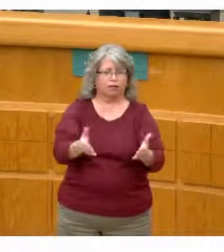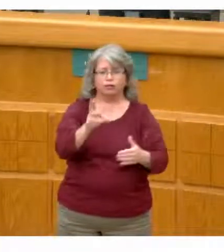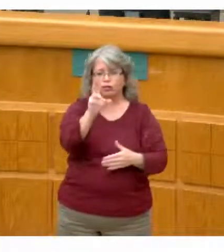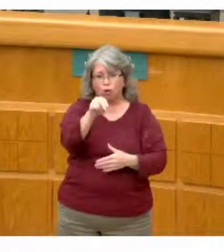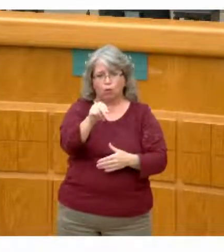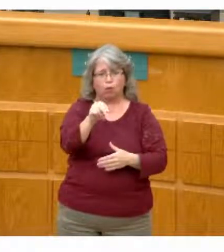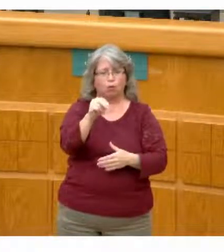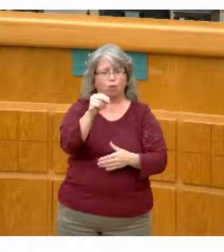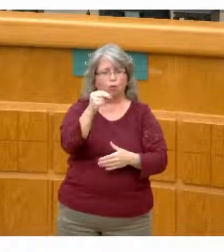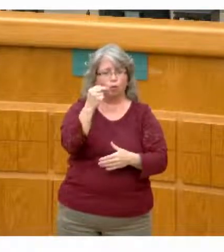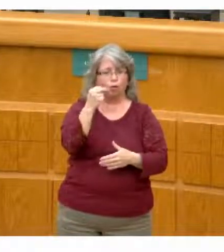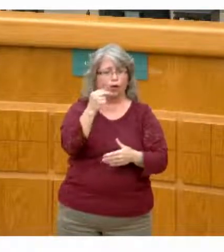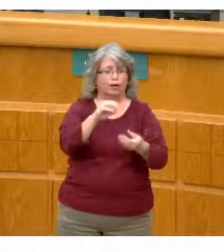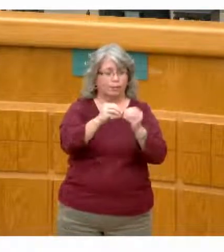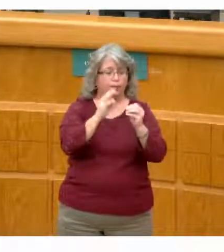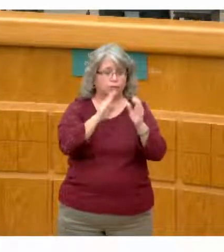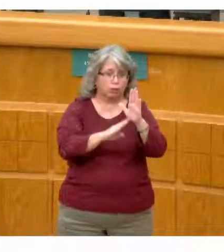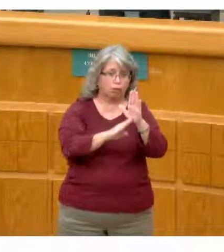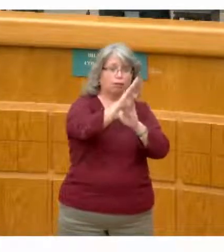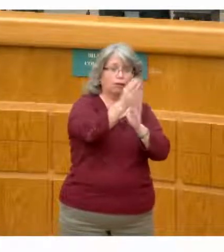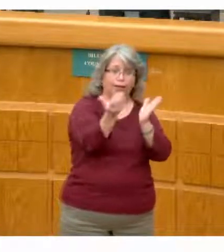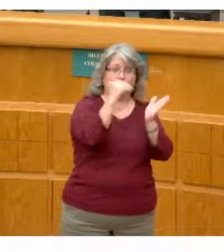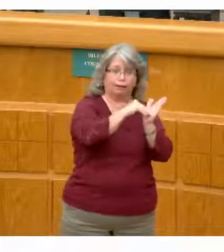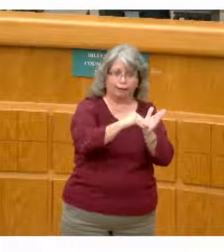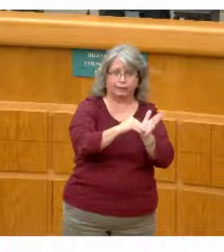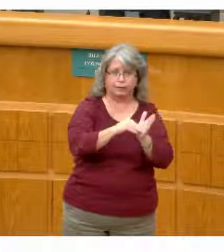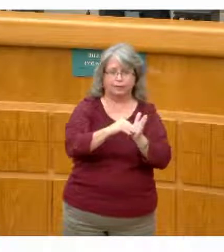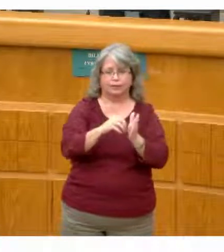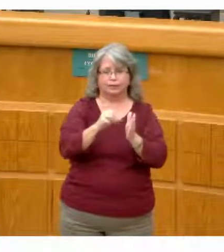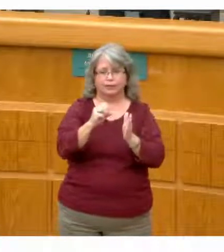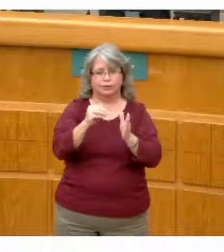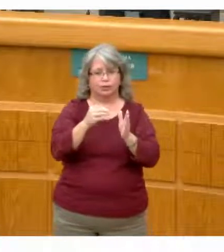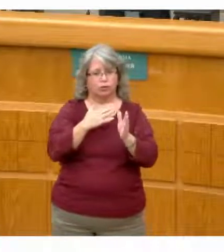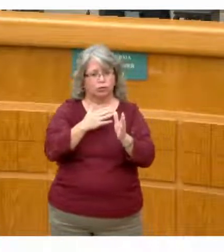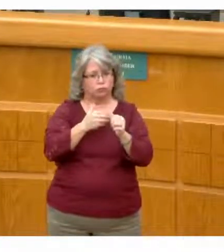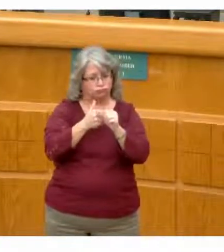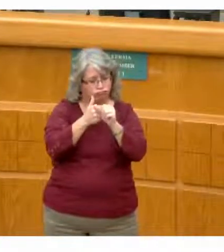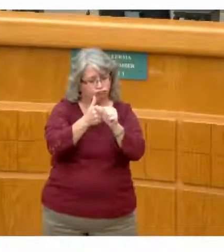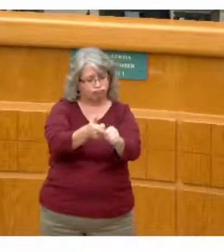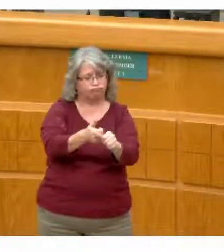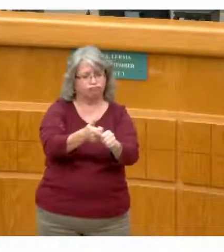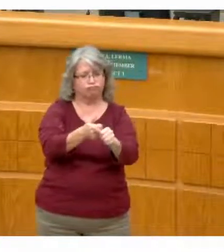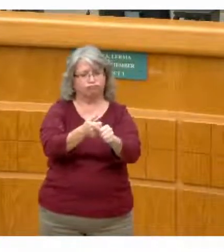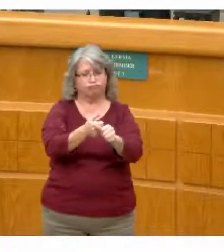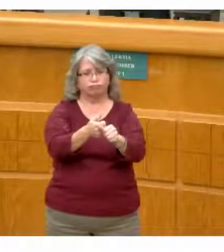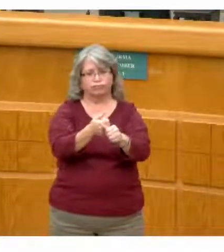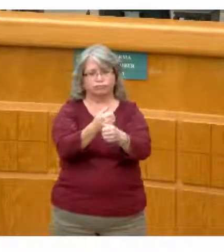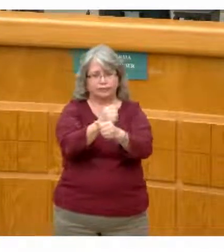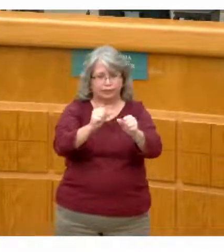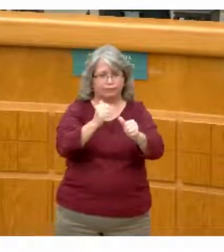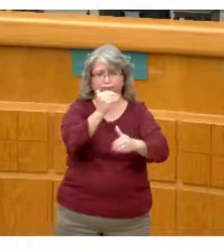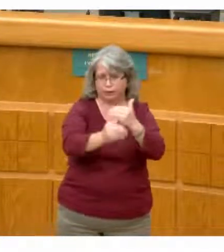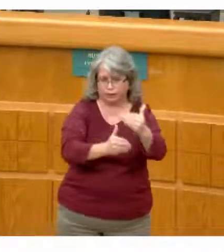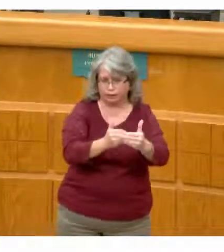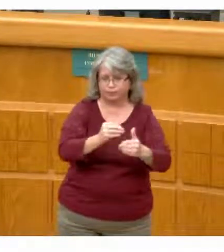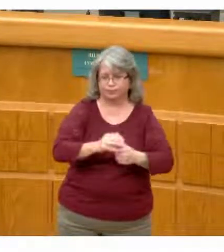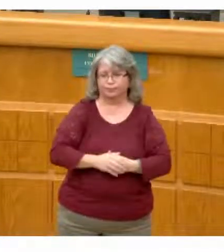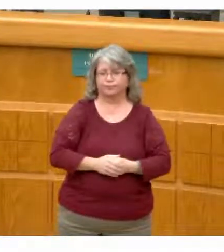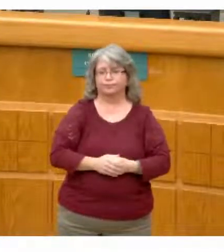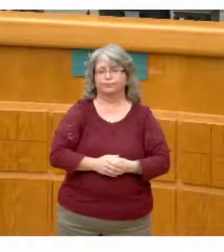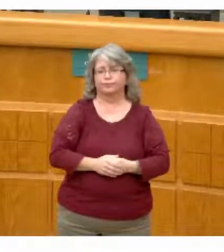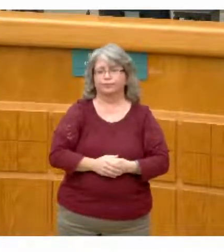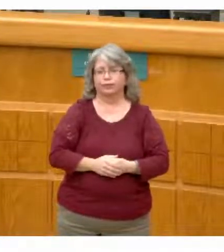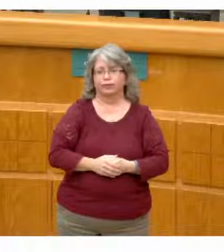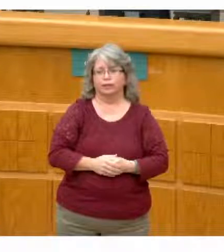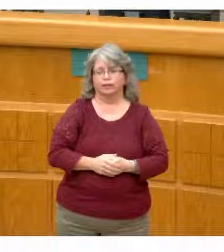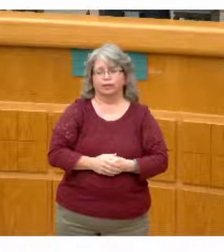going to go up again, and then we will not have seen the peak. So we want to keep putting in that effort. Going back to normal right now prolongs this